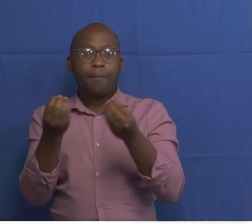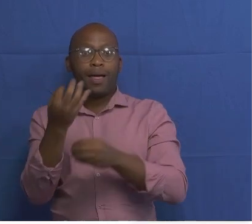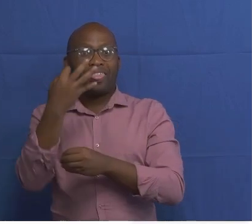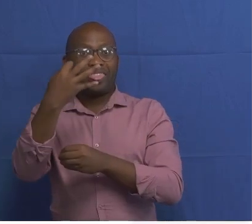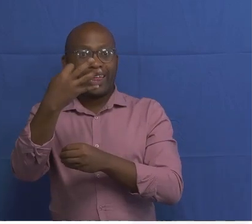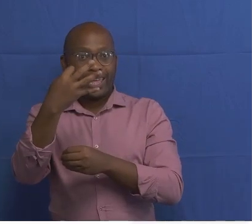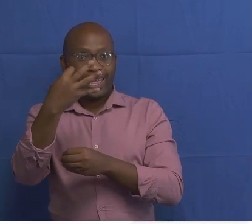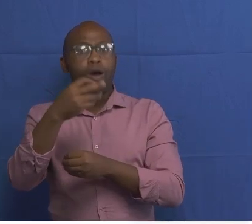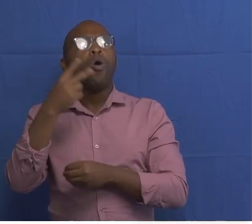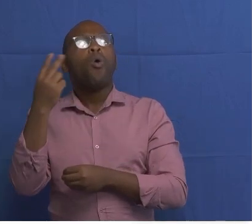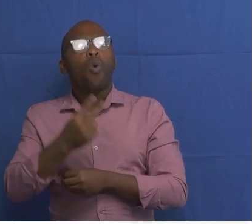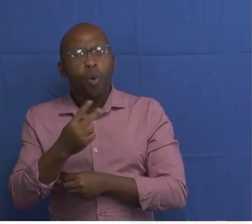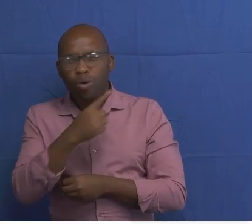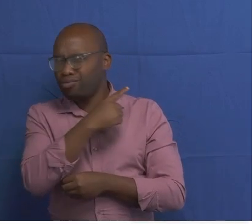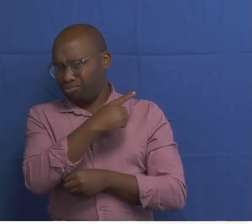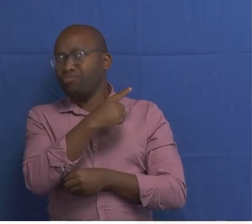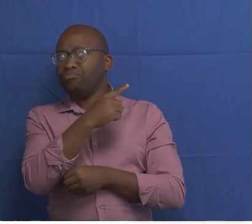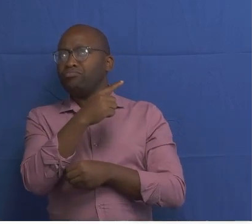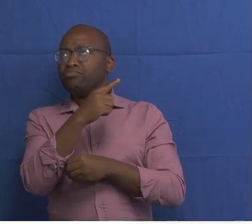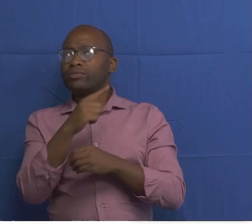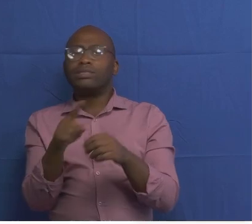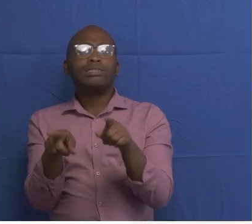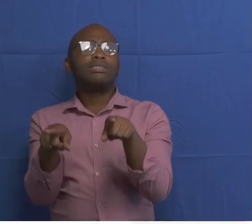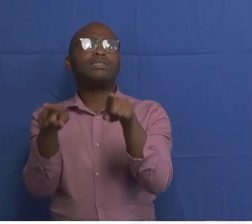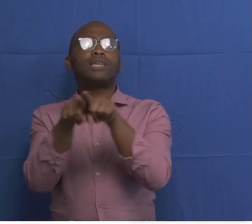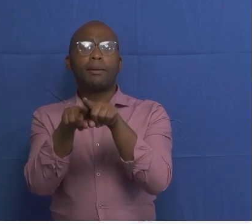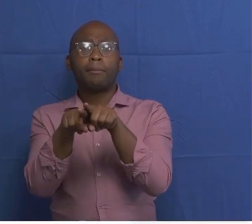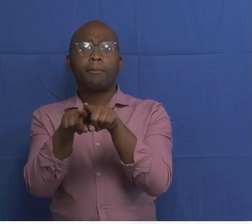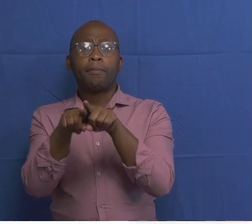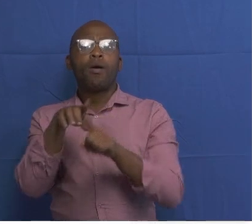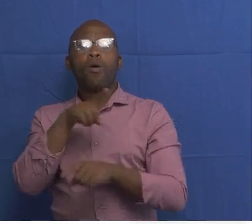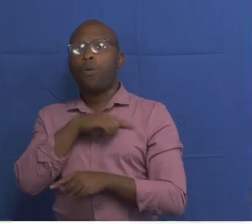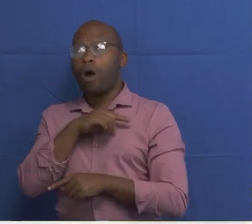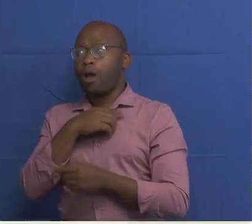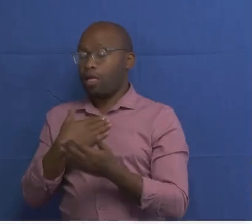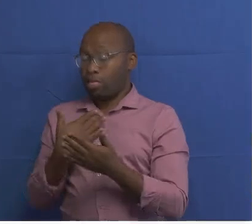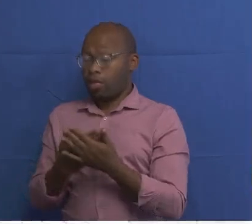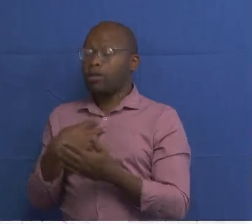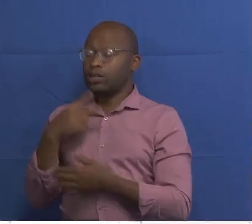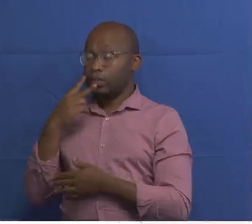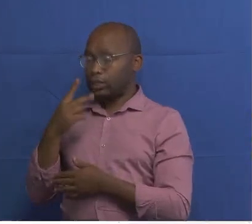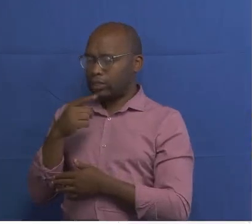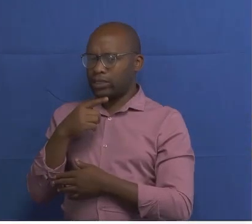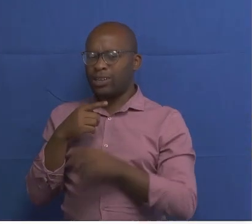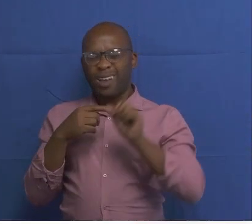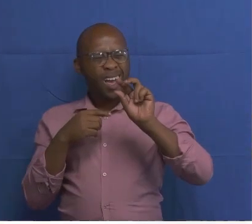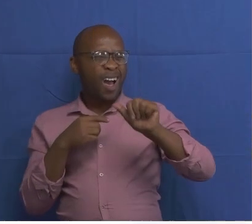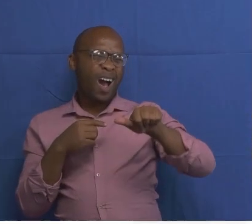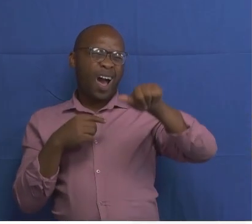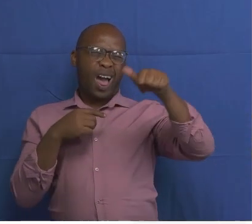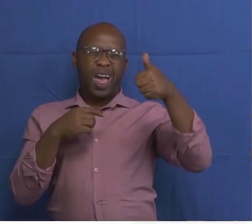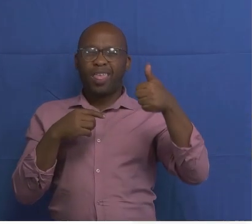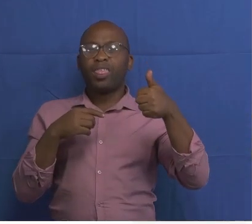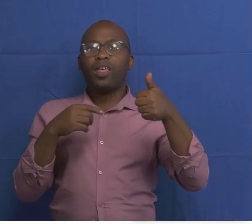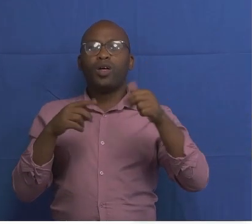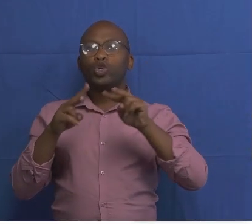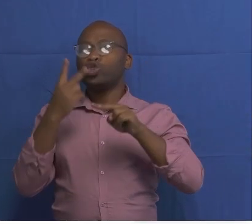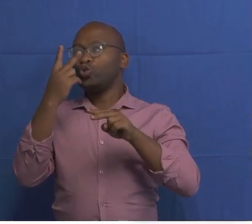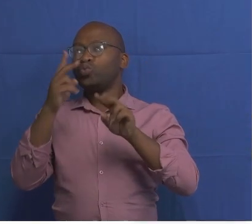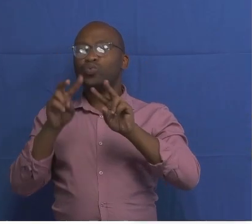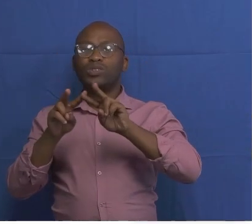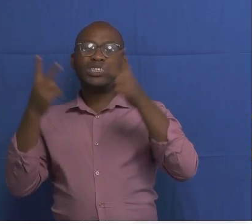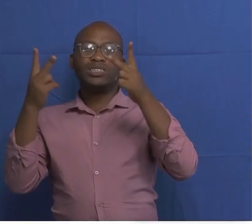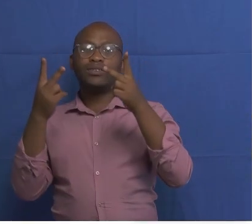but then we can see that the other ones have got 2 different letters, so it means that they are